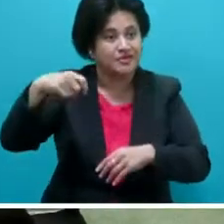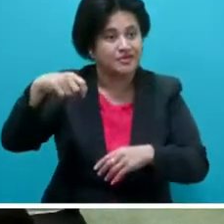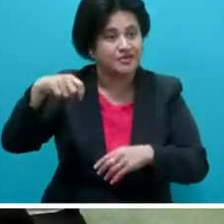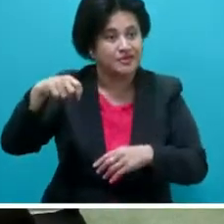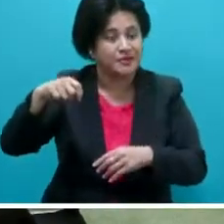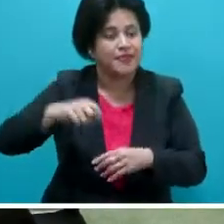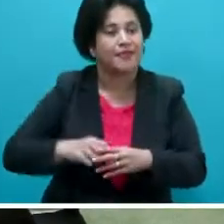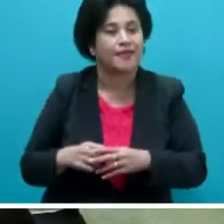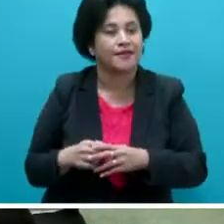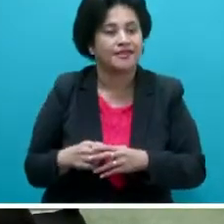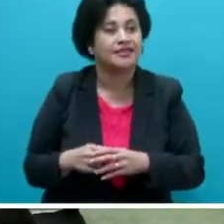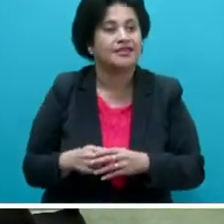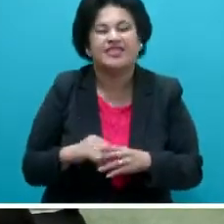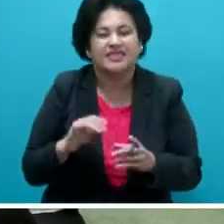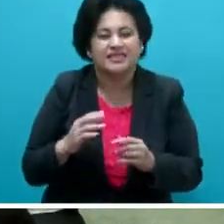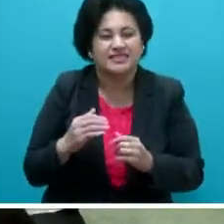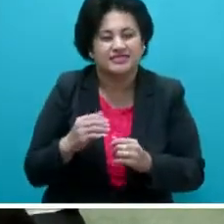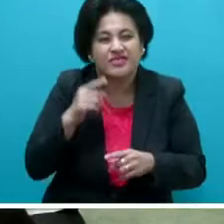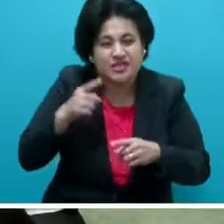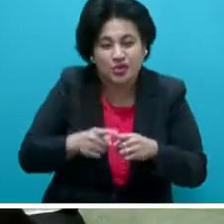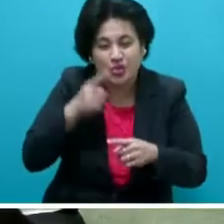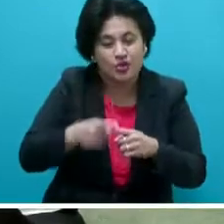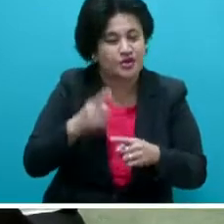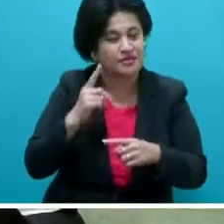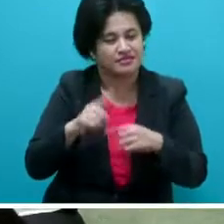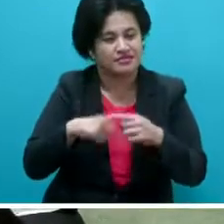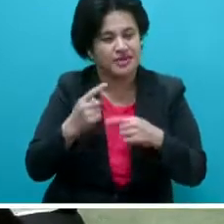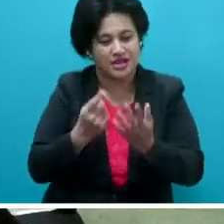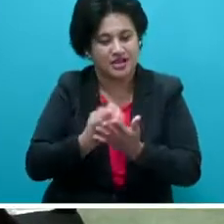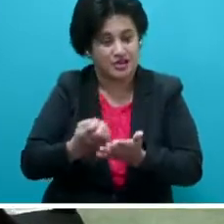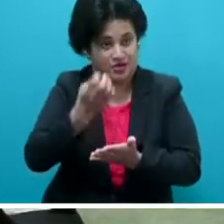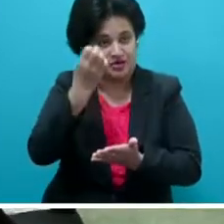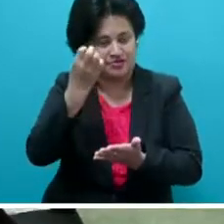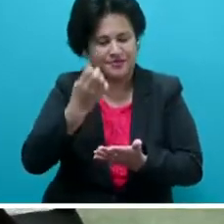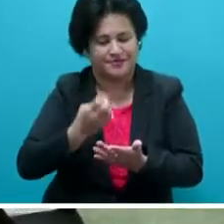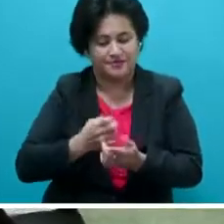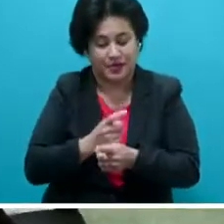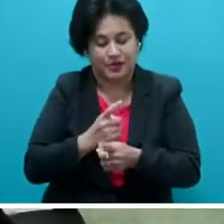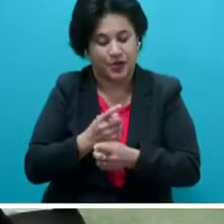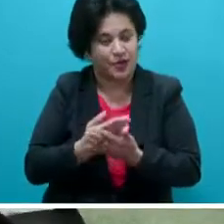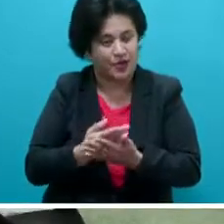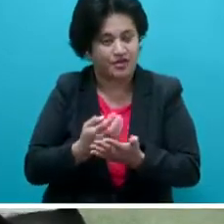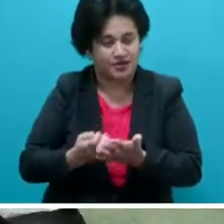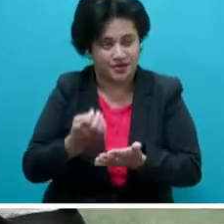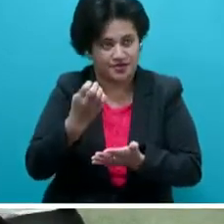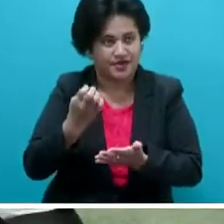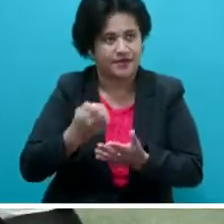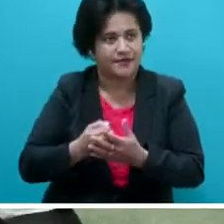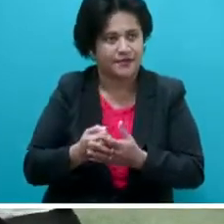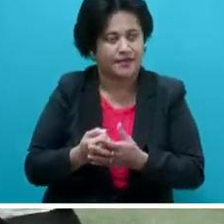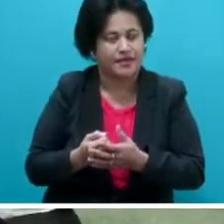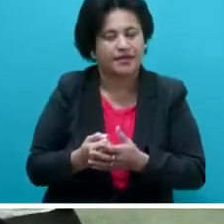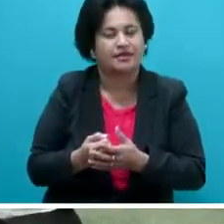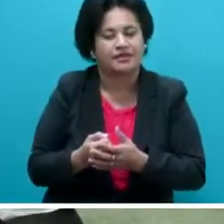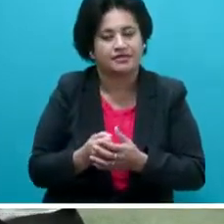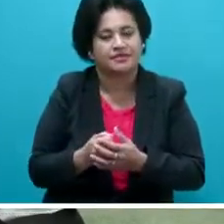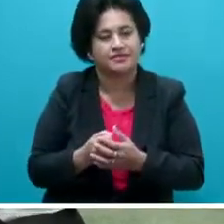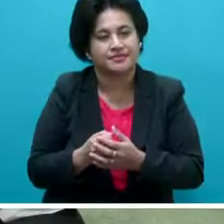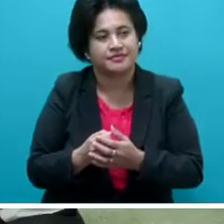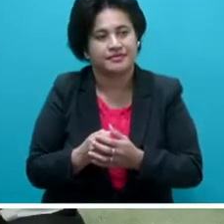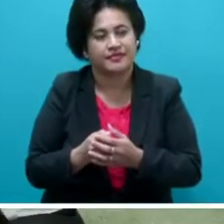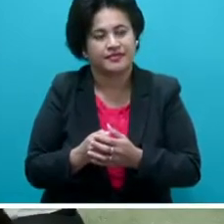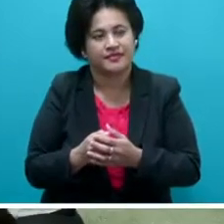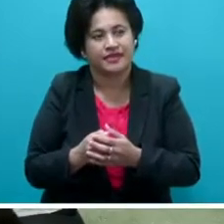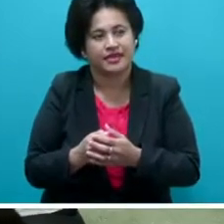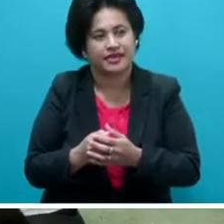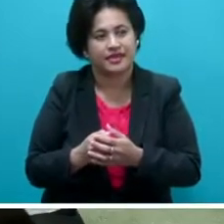Mr. Speaker, sir, just very quickly on the economy. Mr. Speaker, sir, just very quickly on the economy. I just want to highlight, as